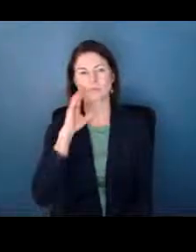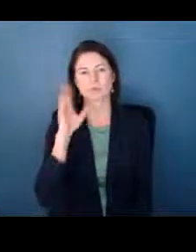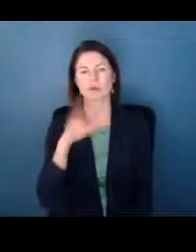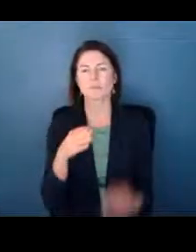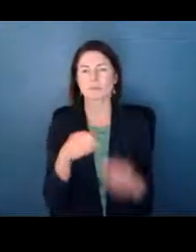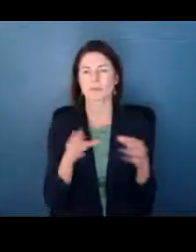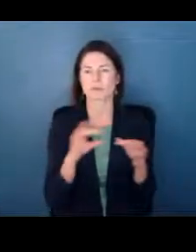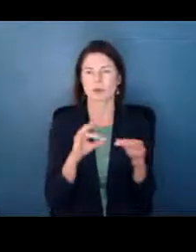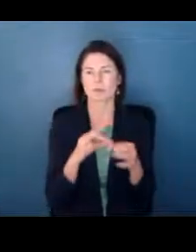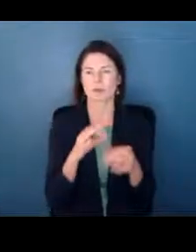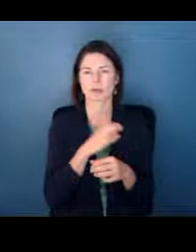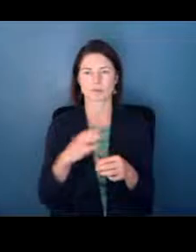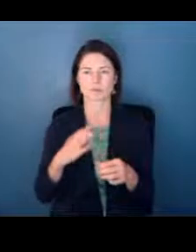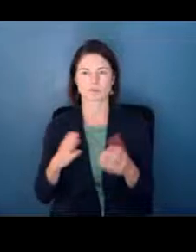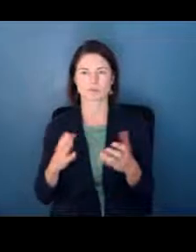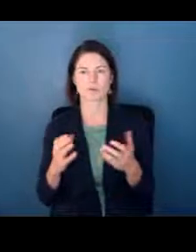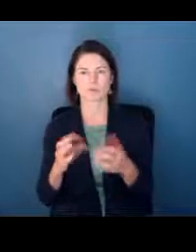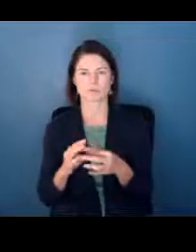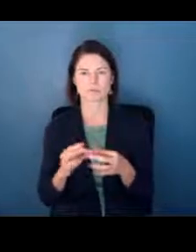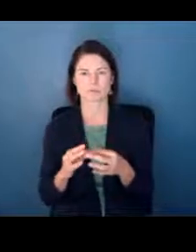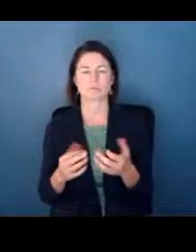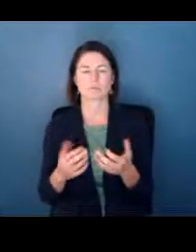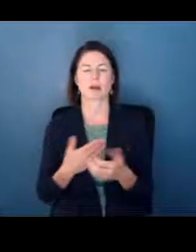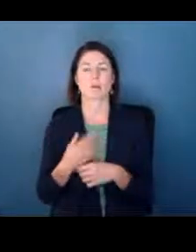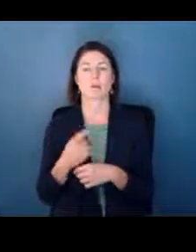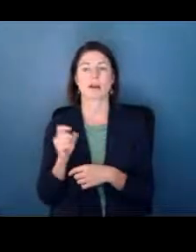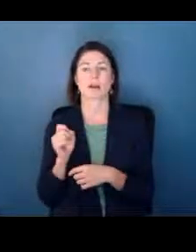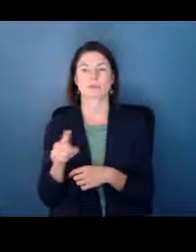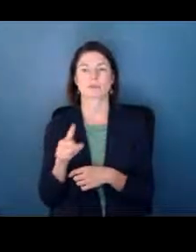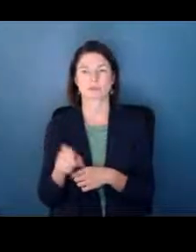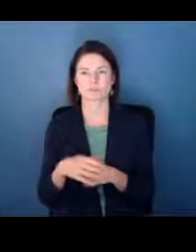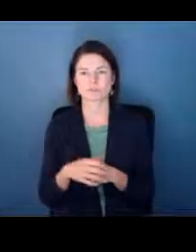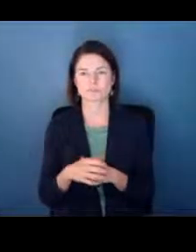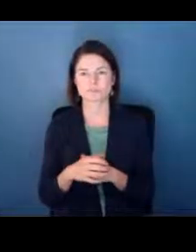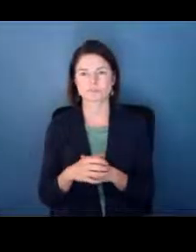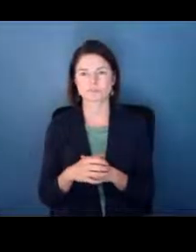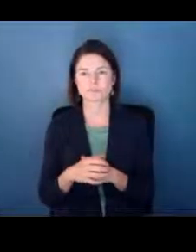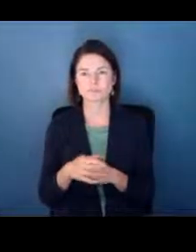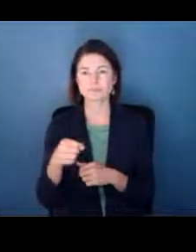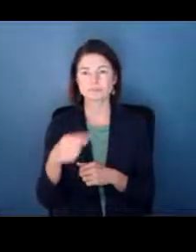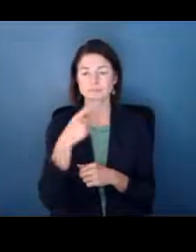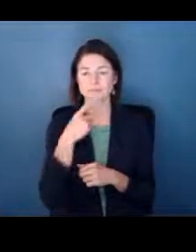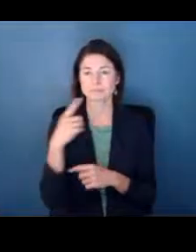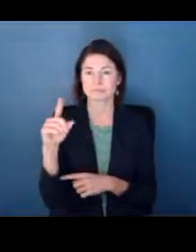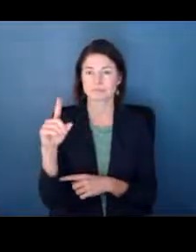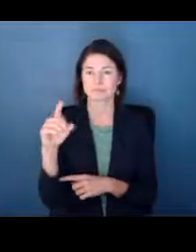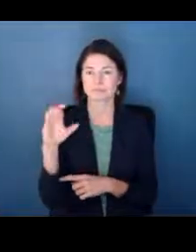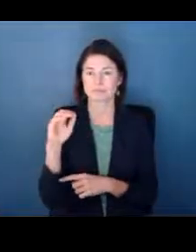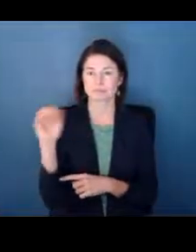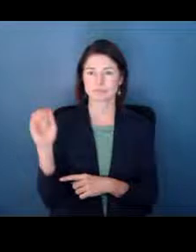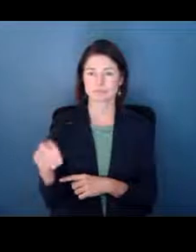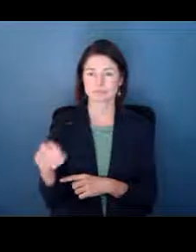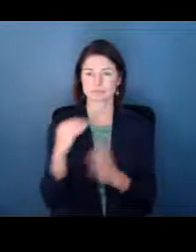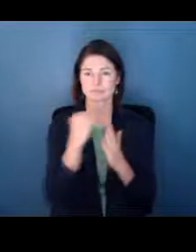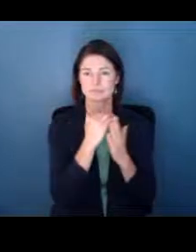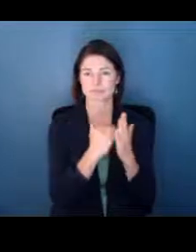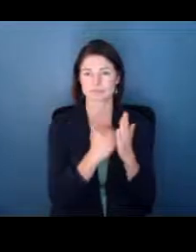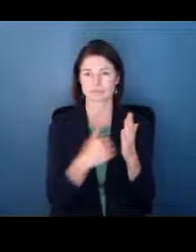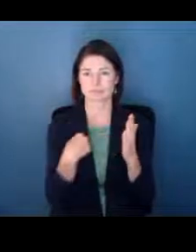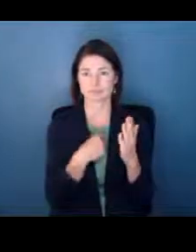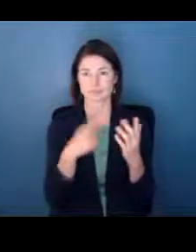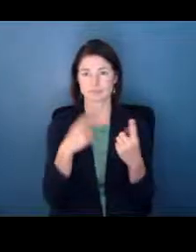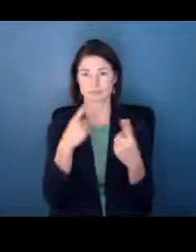one question on something you said that was really quite remarkable, and that was that 100% of the items that we were supposed to achieve